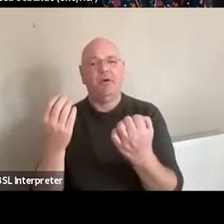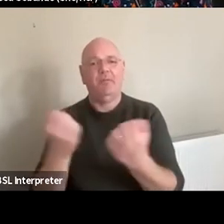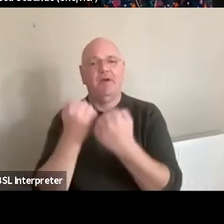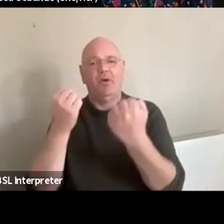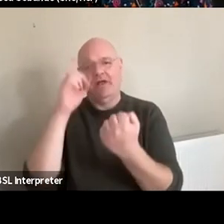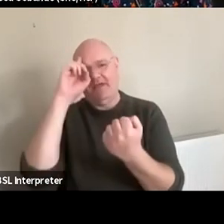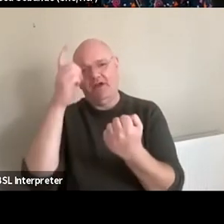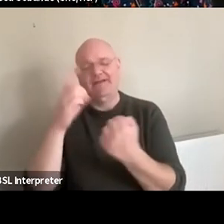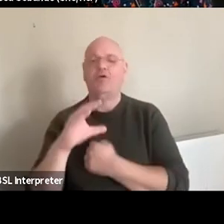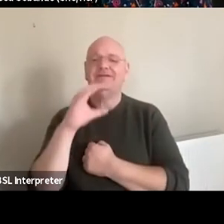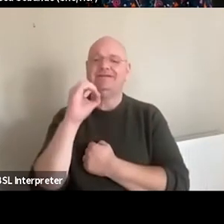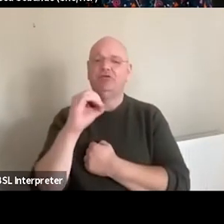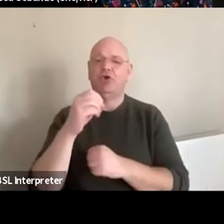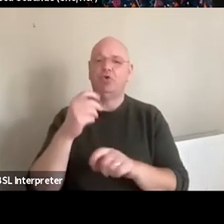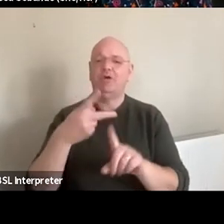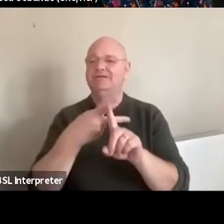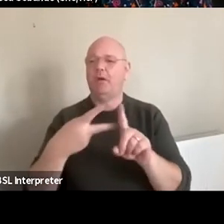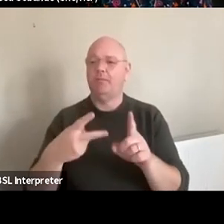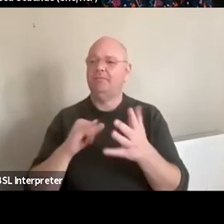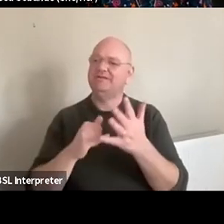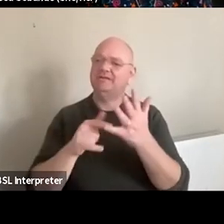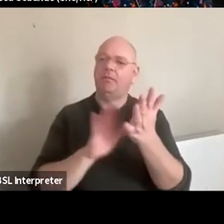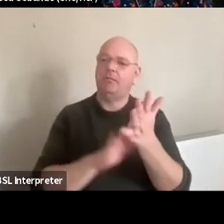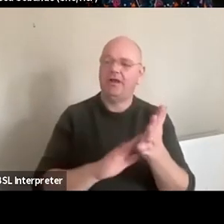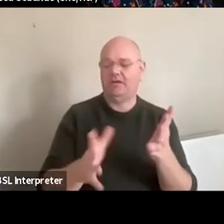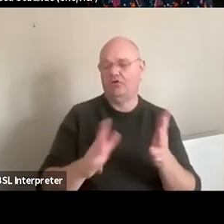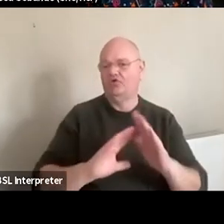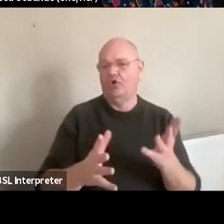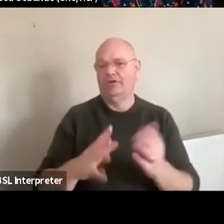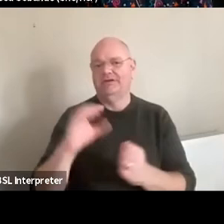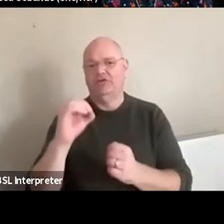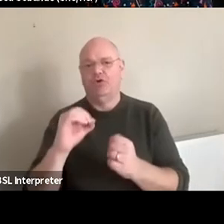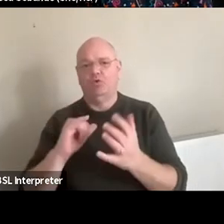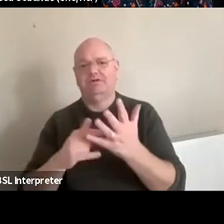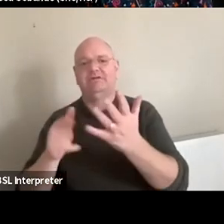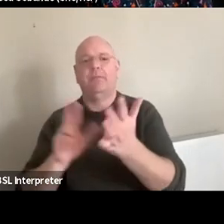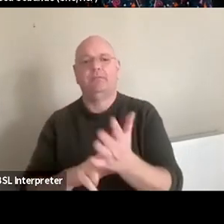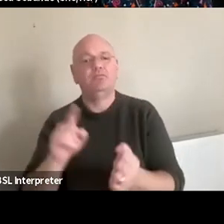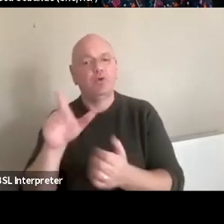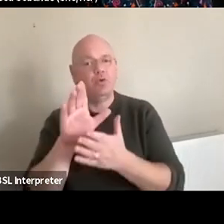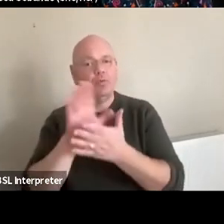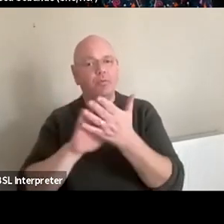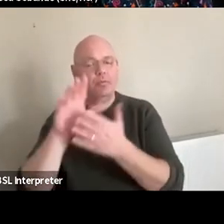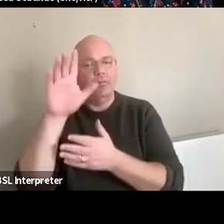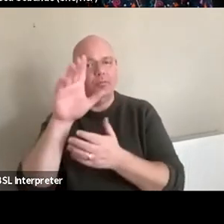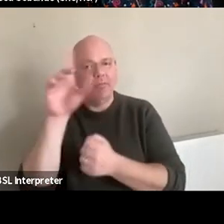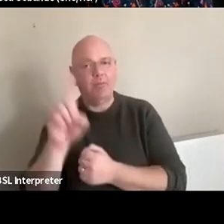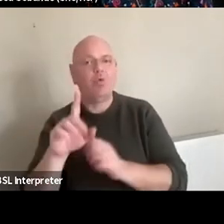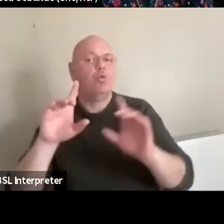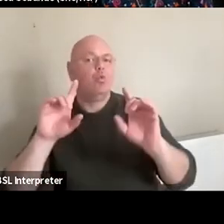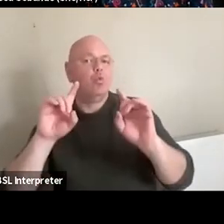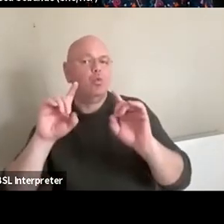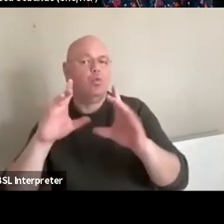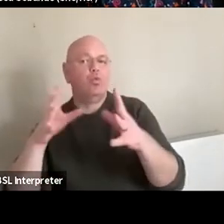non-zero sum power. Those with positional power often fall into the habit of thinking of power as zero sum, that if the